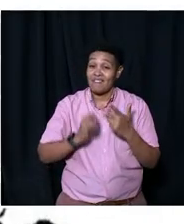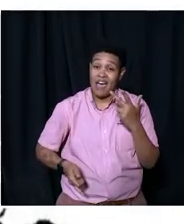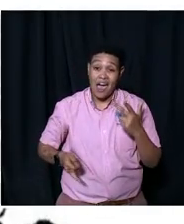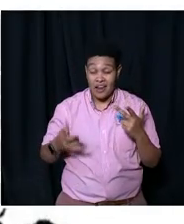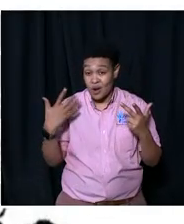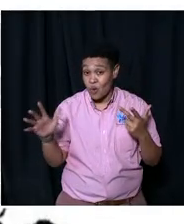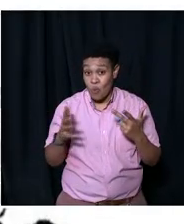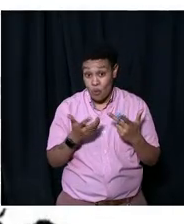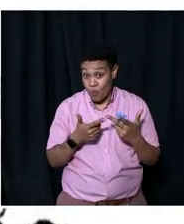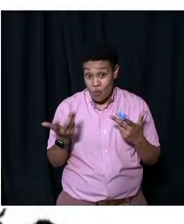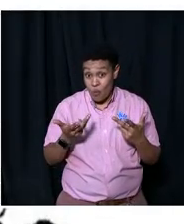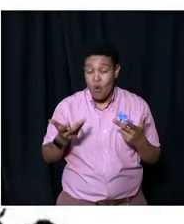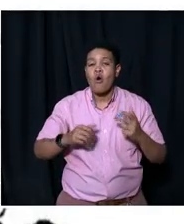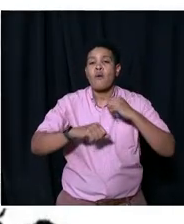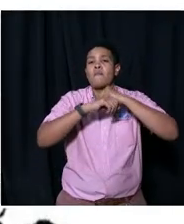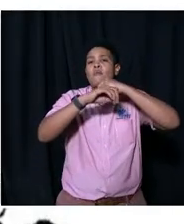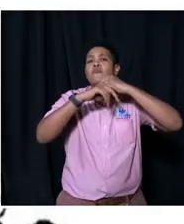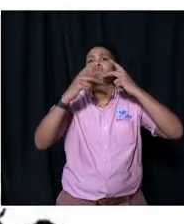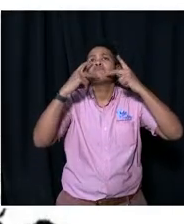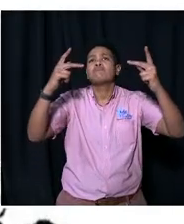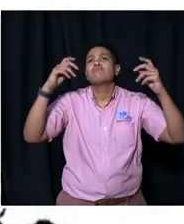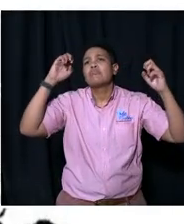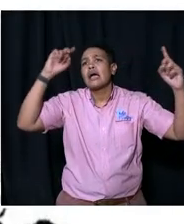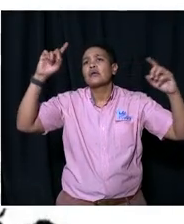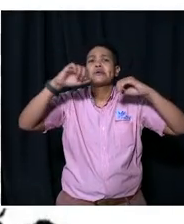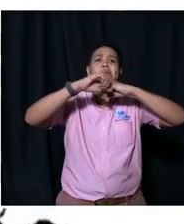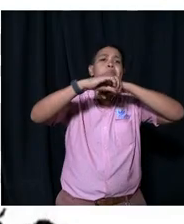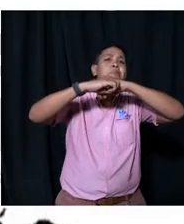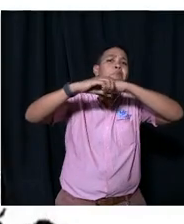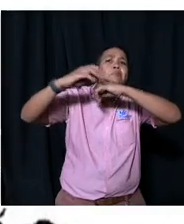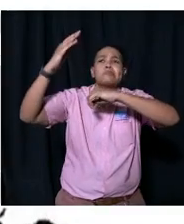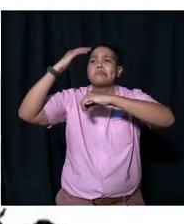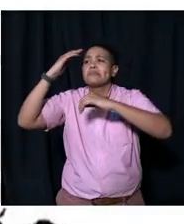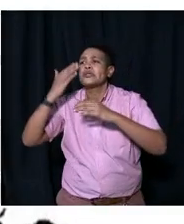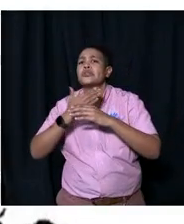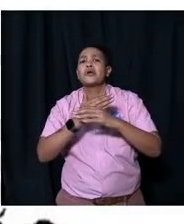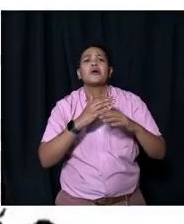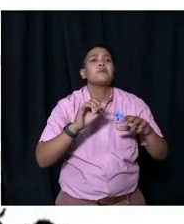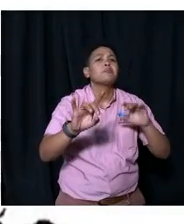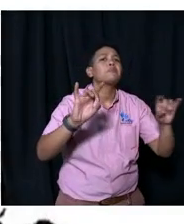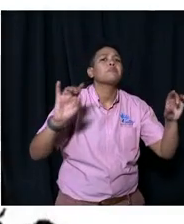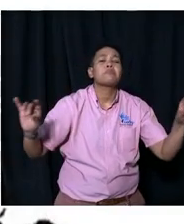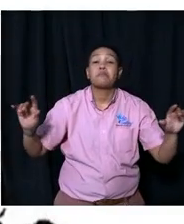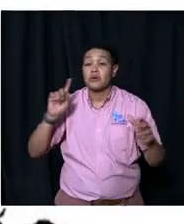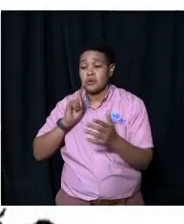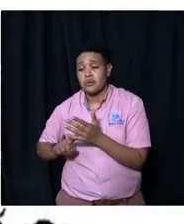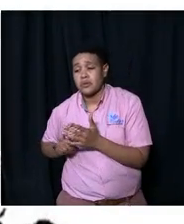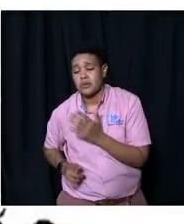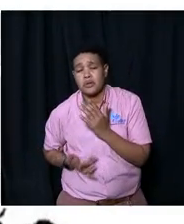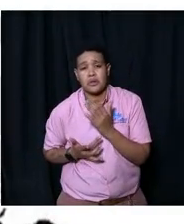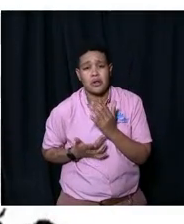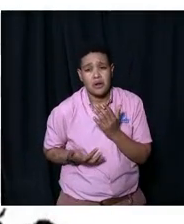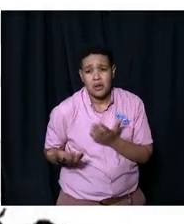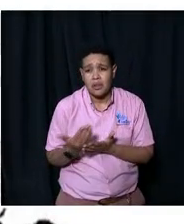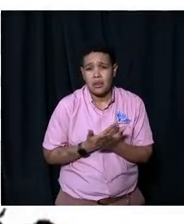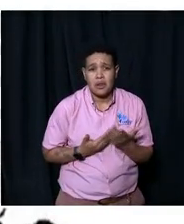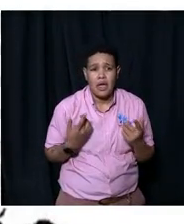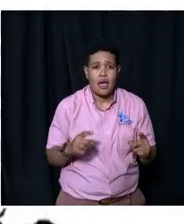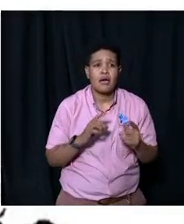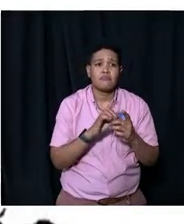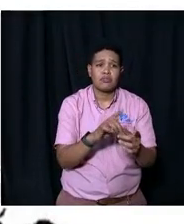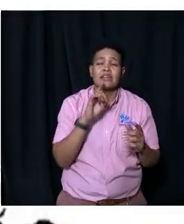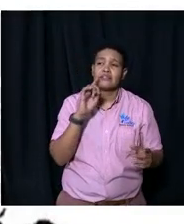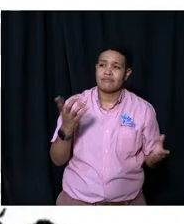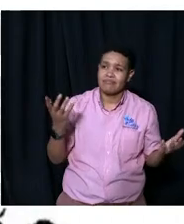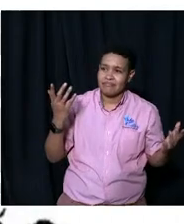is promotion of public education and awareness raising, research and technology transfer towards ambitious climate